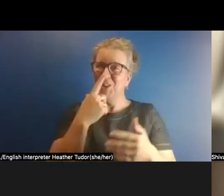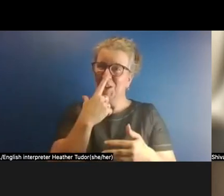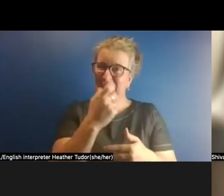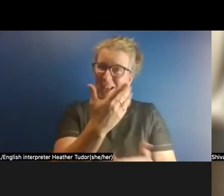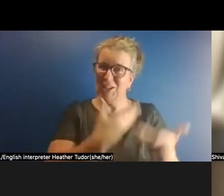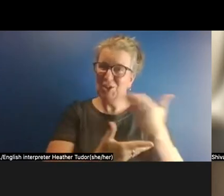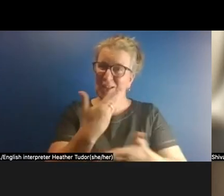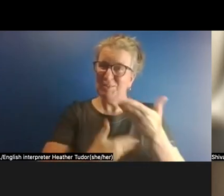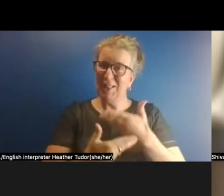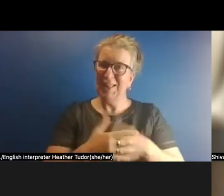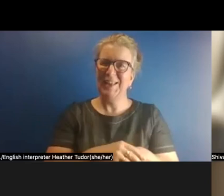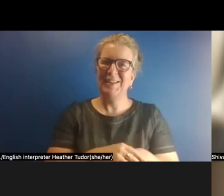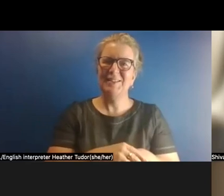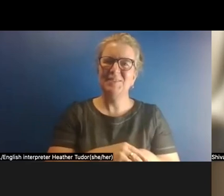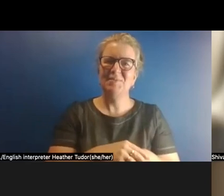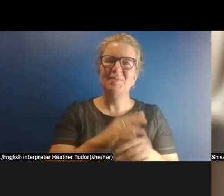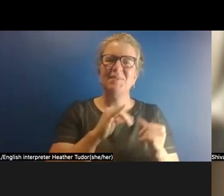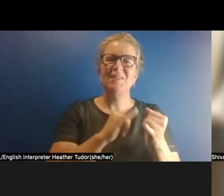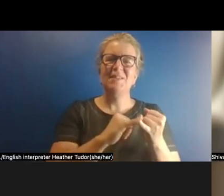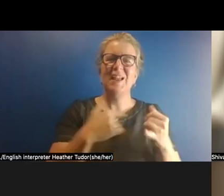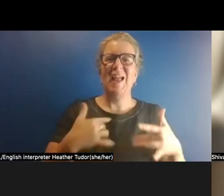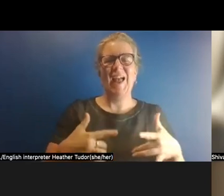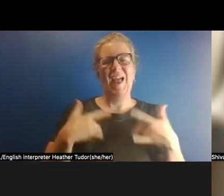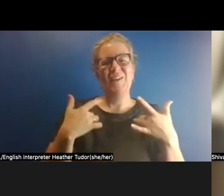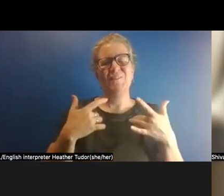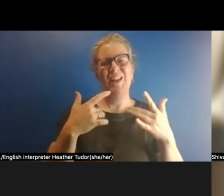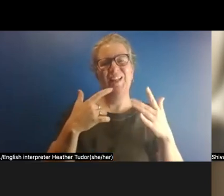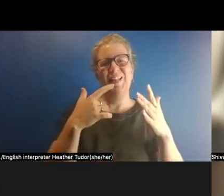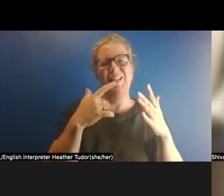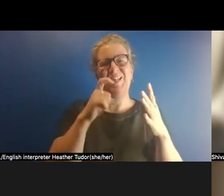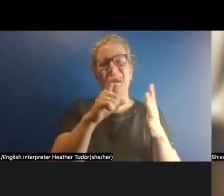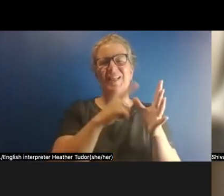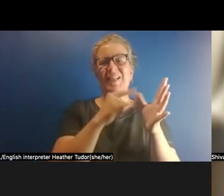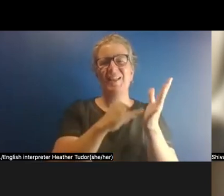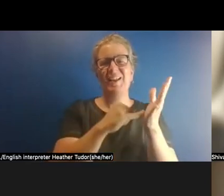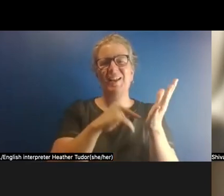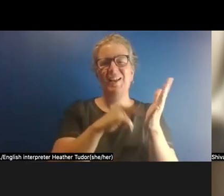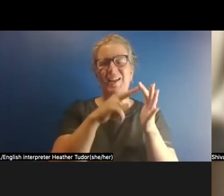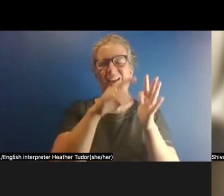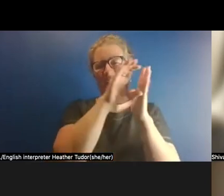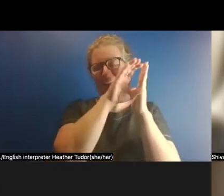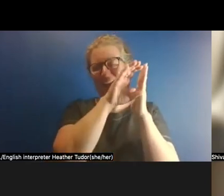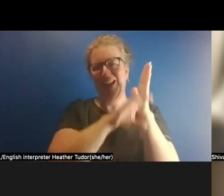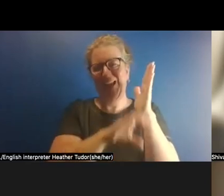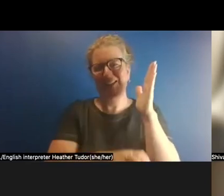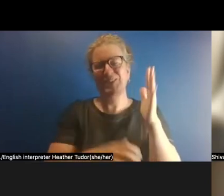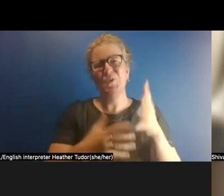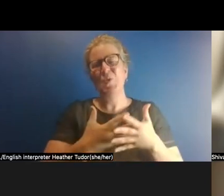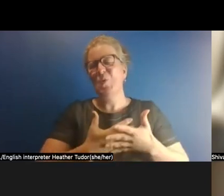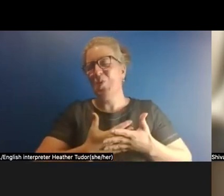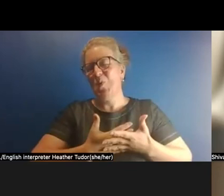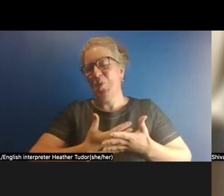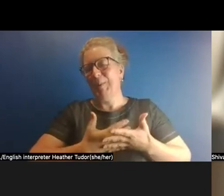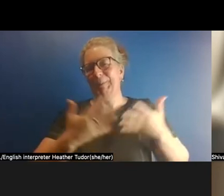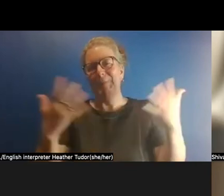I feel like because casteism is such a huge topic, for me it was like questioning where I would even start of like breaking that down